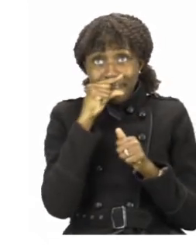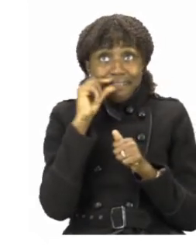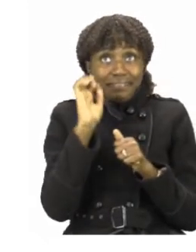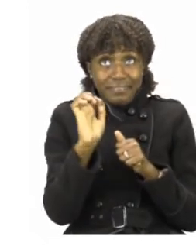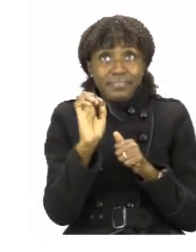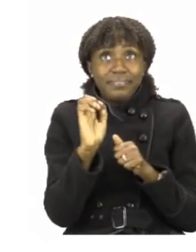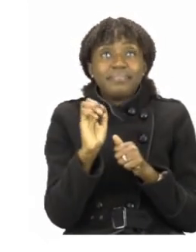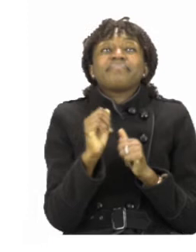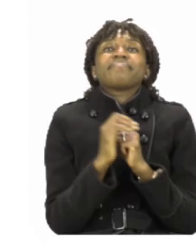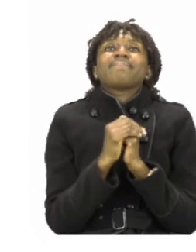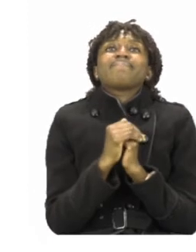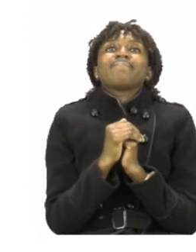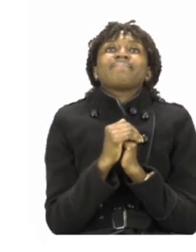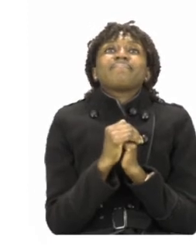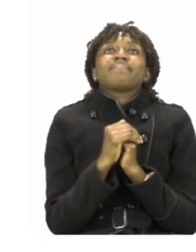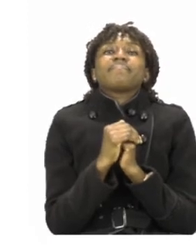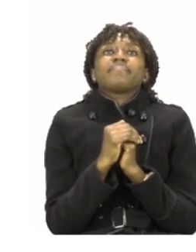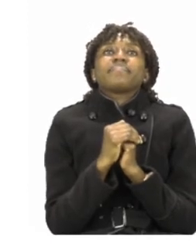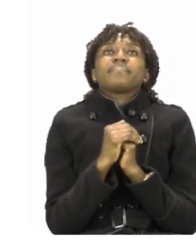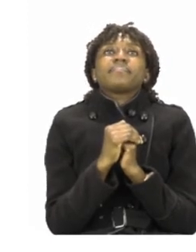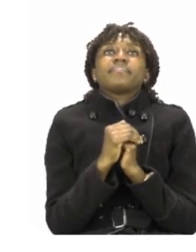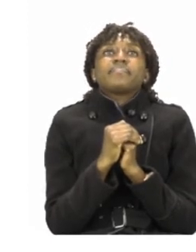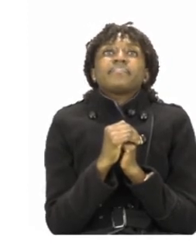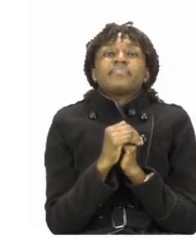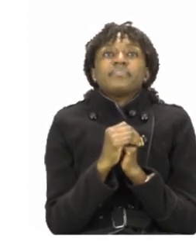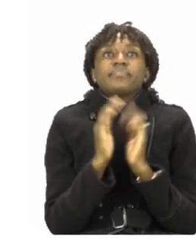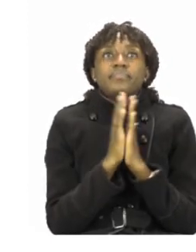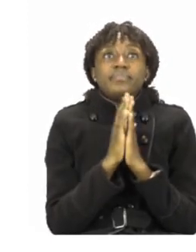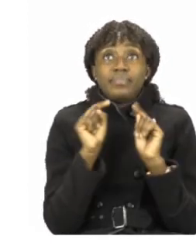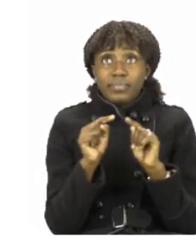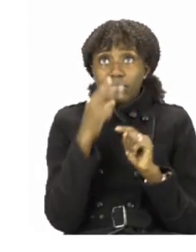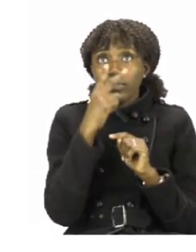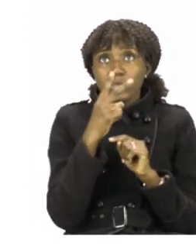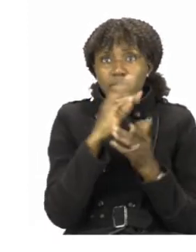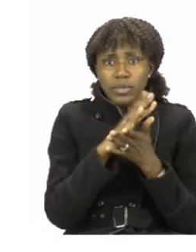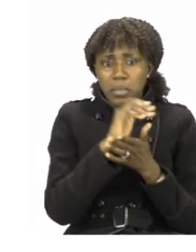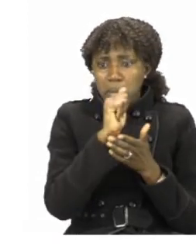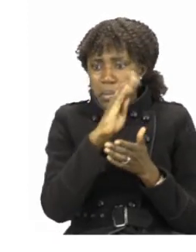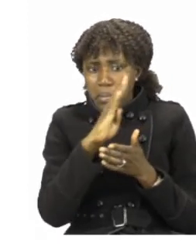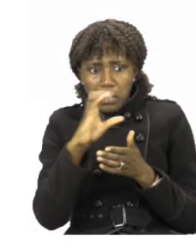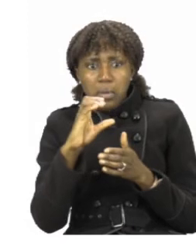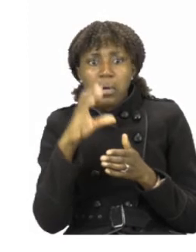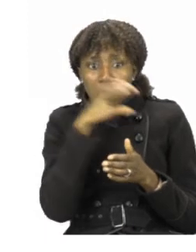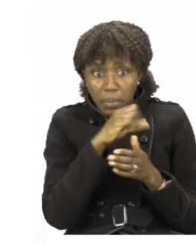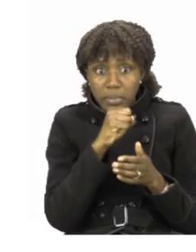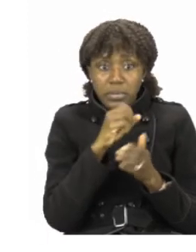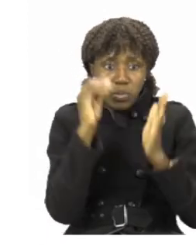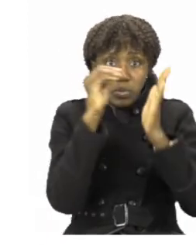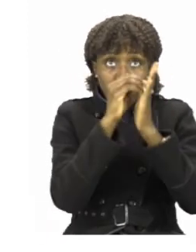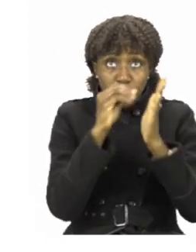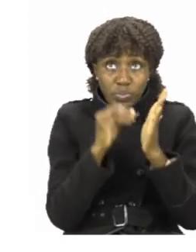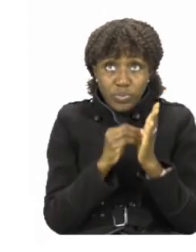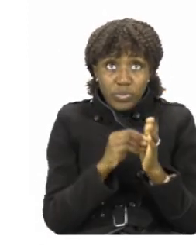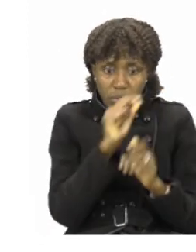use them for your next exercise. You're going to fill in the missing letters for each of them and then look for them in the